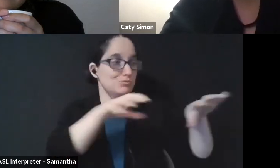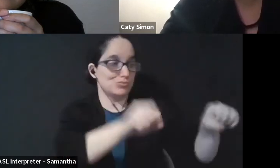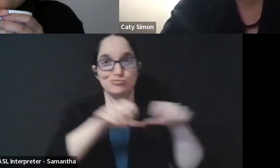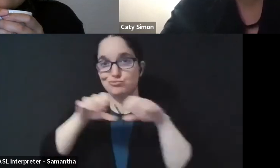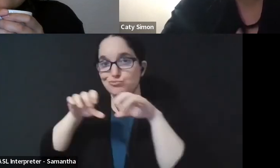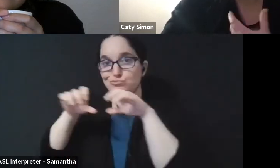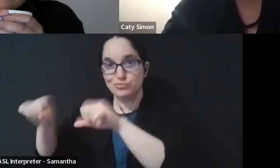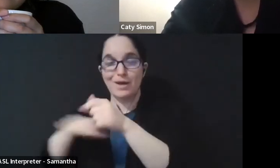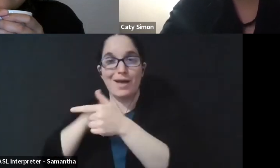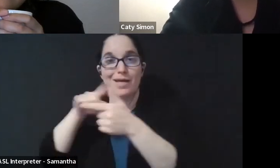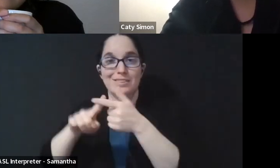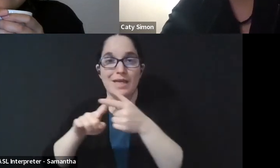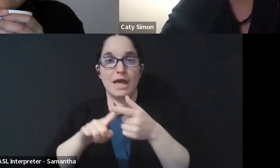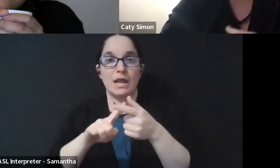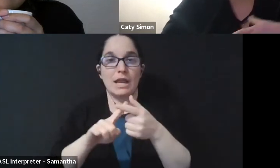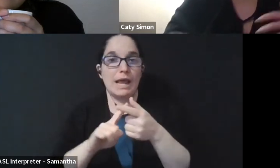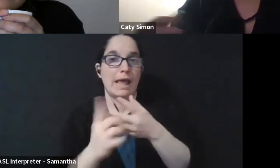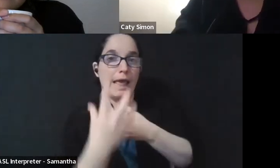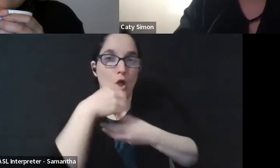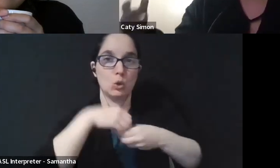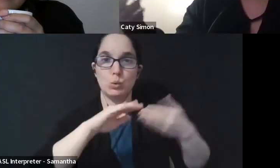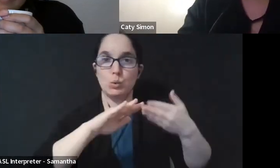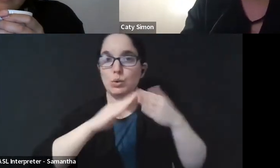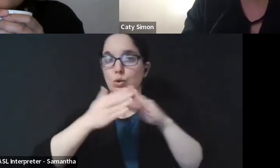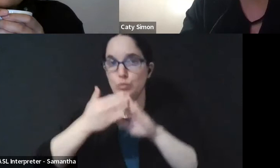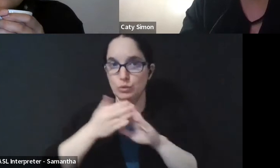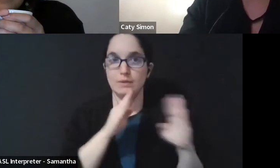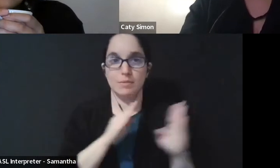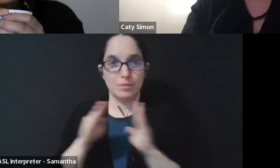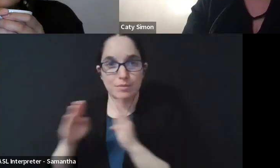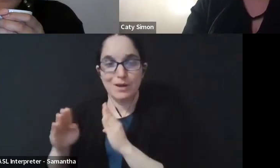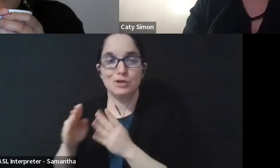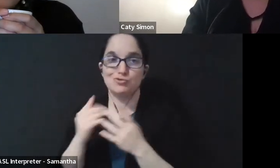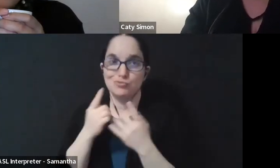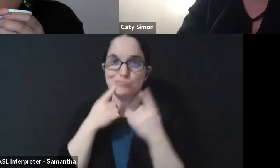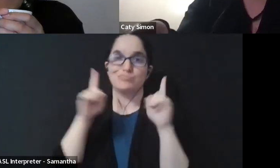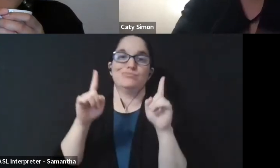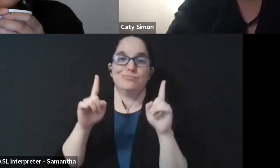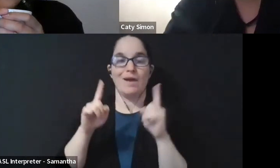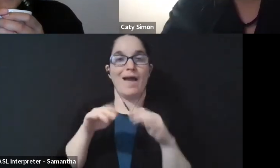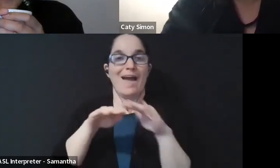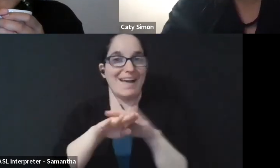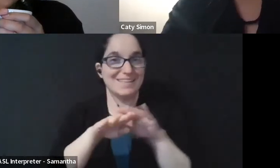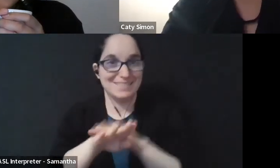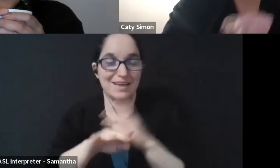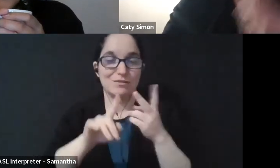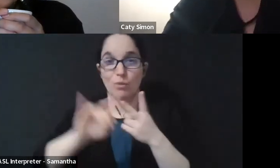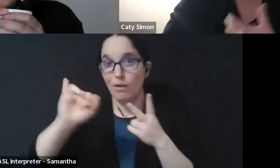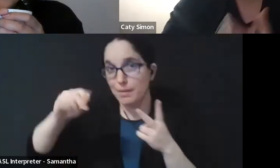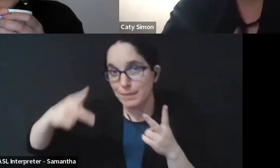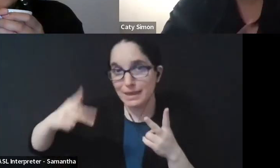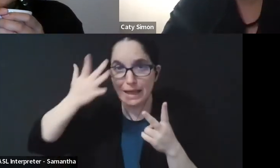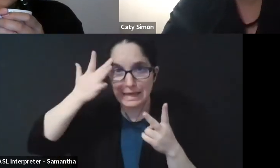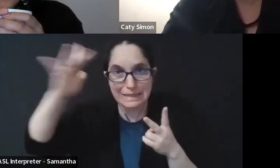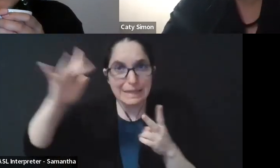including an organizer leader and then expecting to buy access to our population or our collective intellectual property through them, keeps